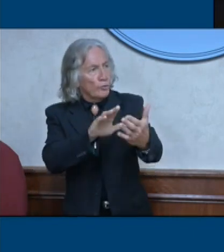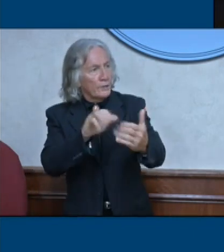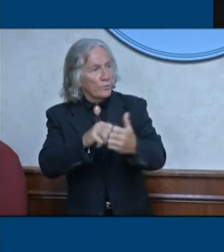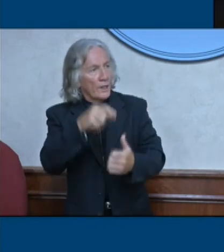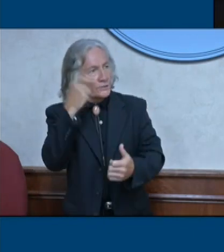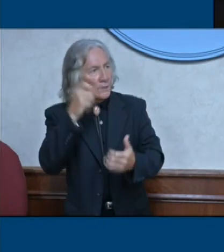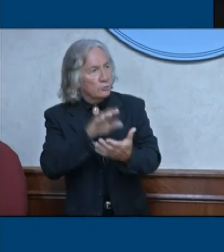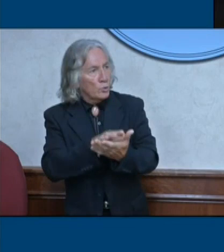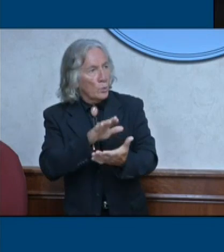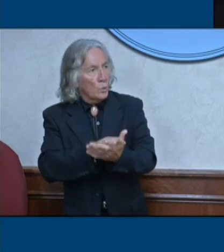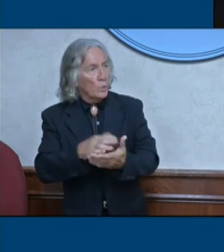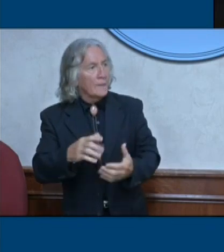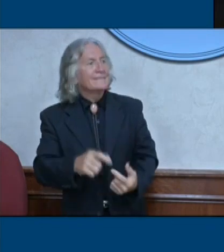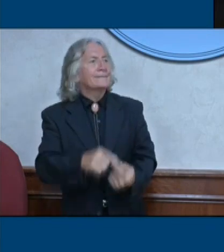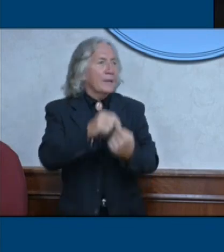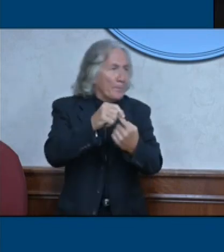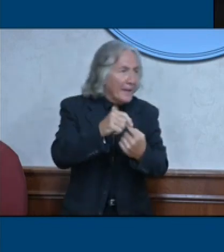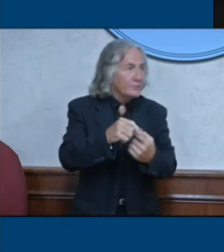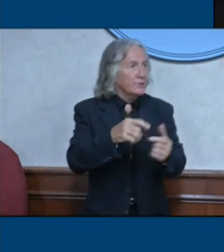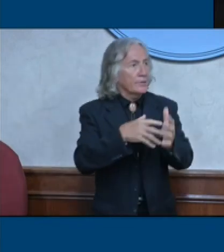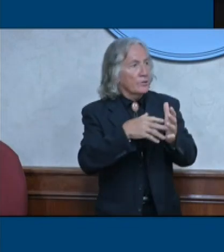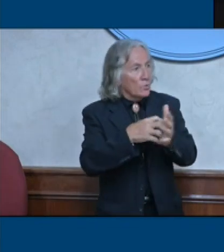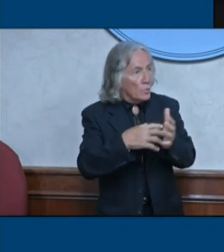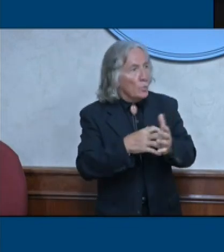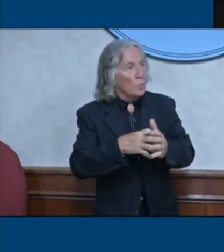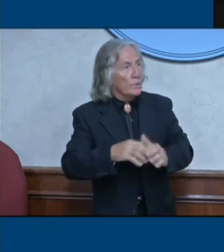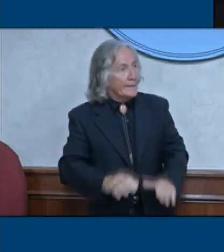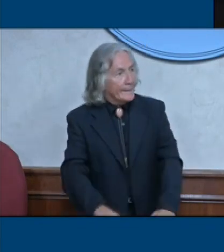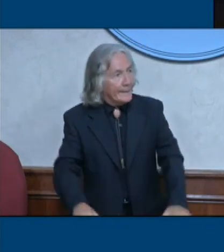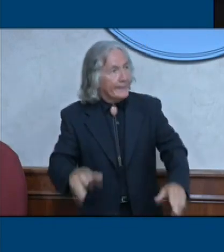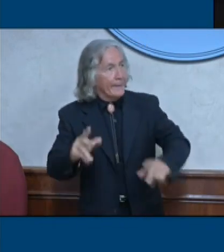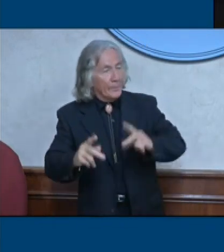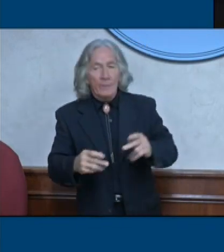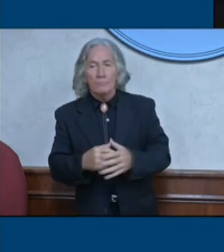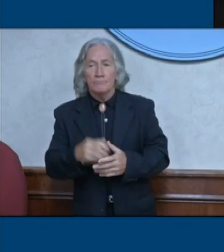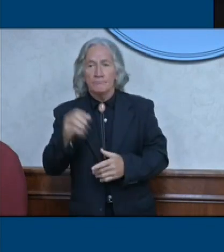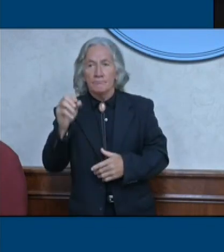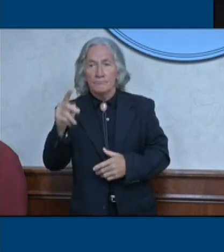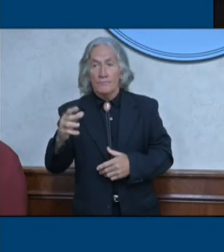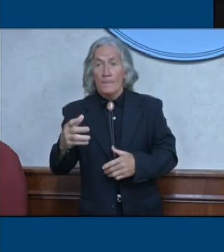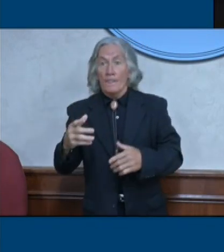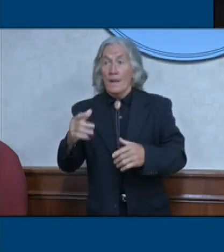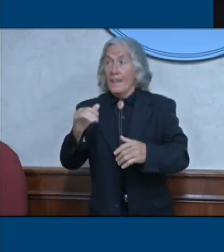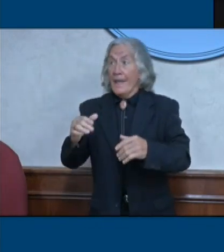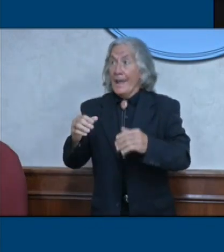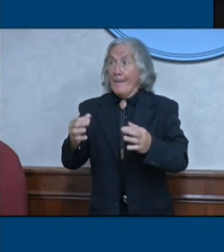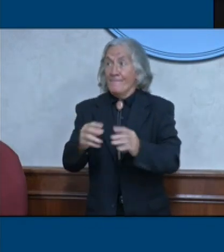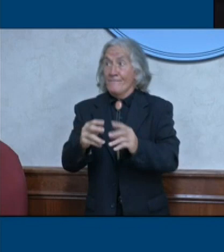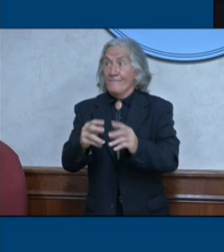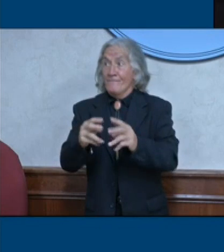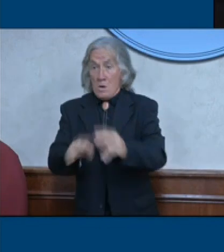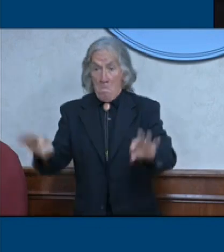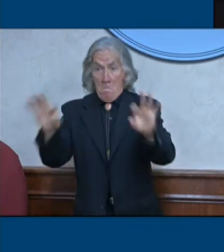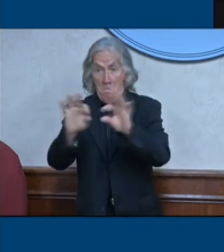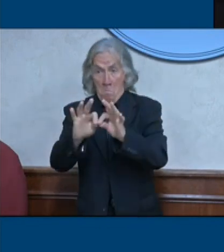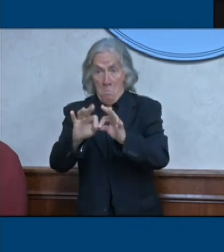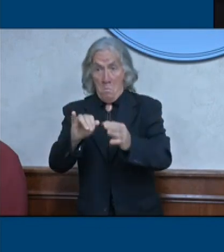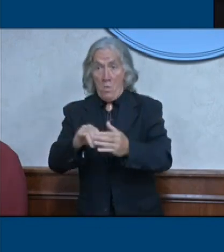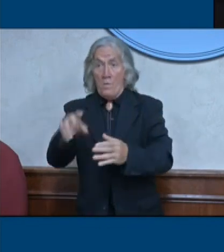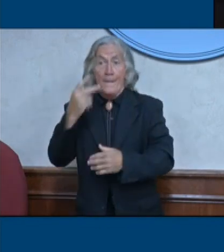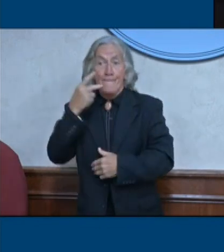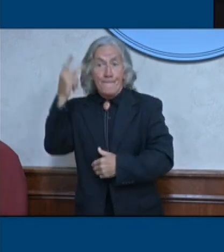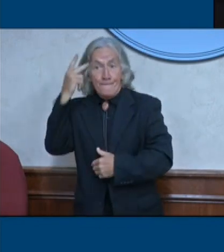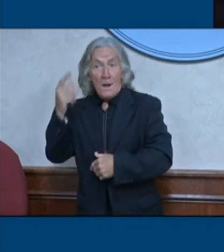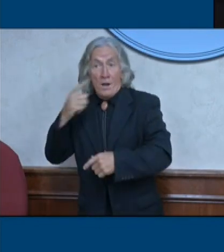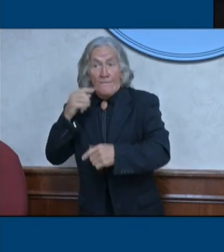in these vulnerable health populations, about returning to school? Returning to school is very important. It's important for students, teachers,